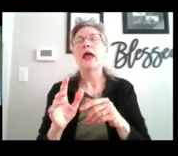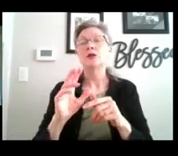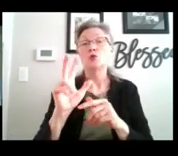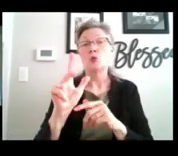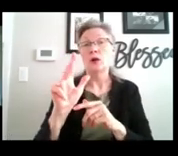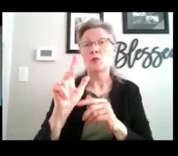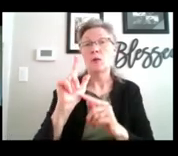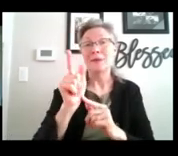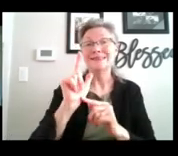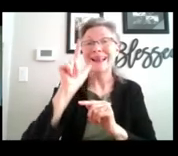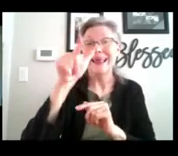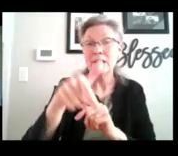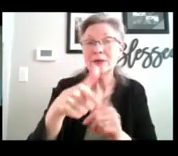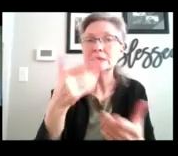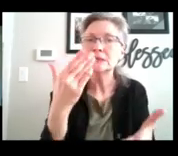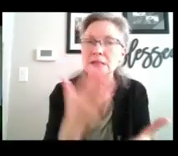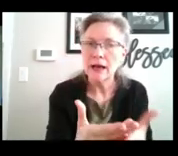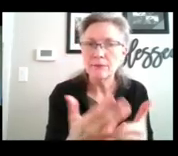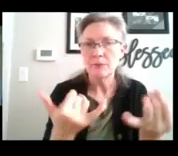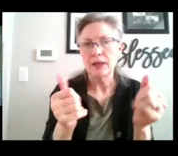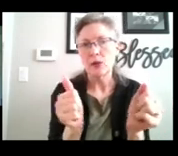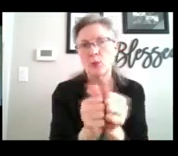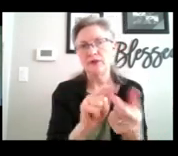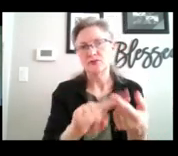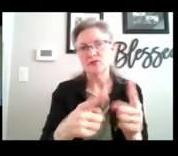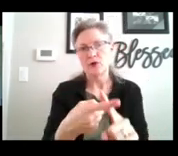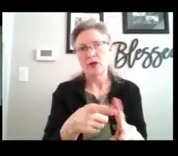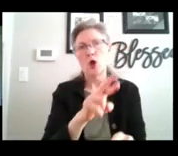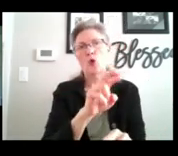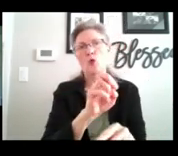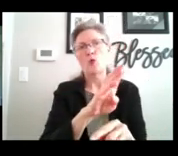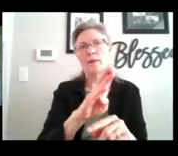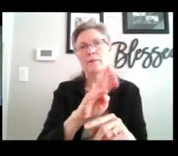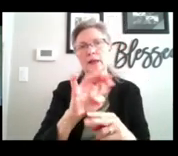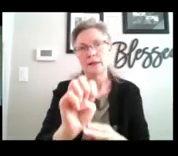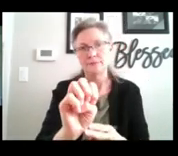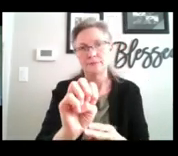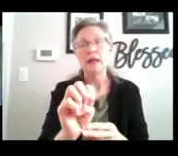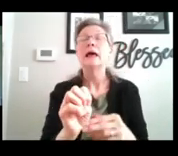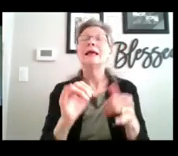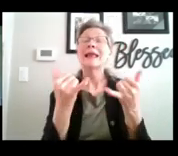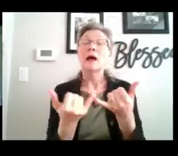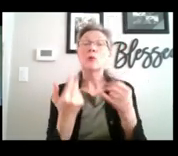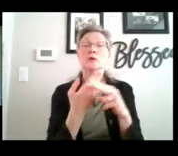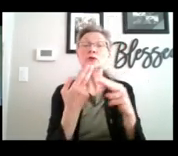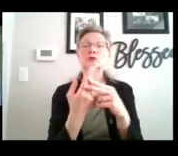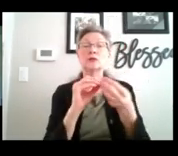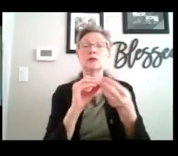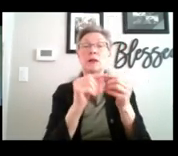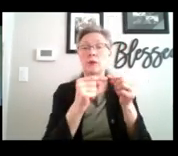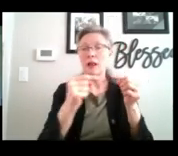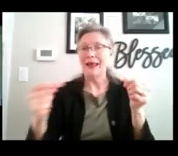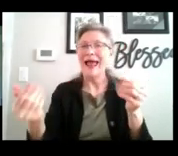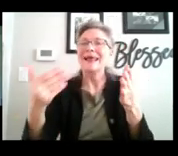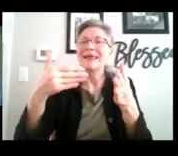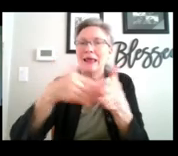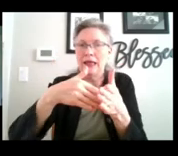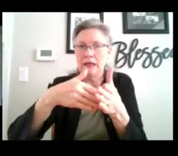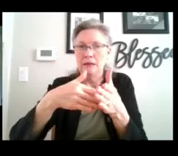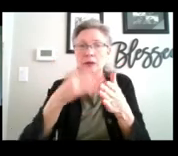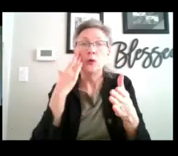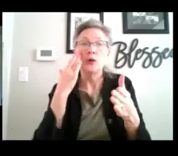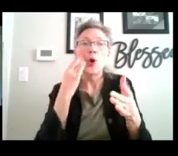later. So again, we can use that number line system, but this time I'm going to write the start time. So I'm working at the beginning of my number